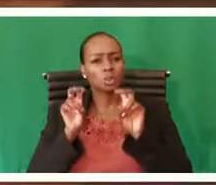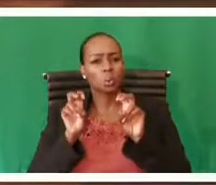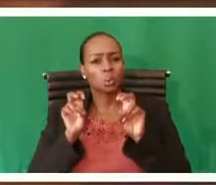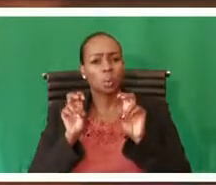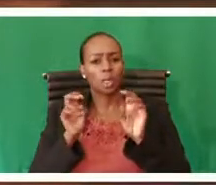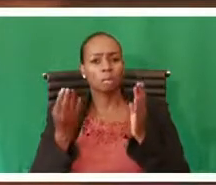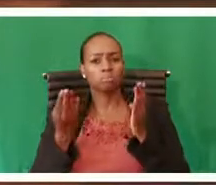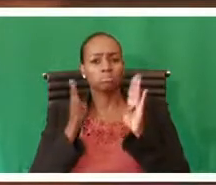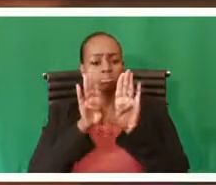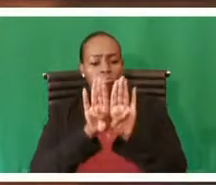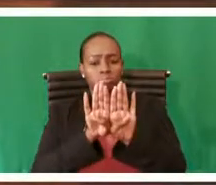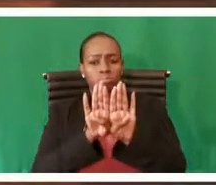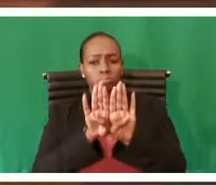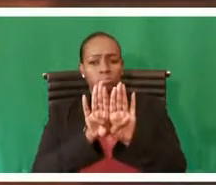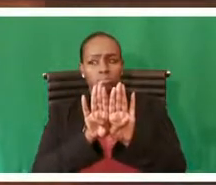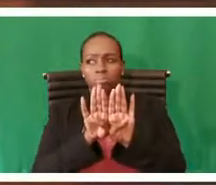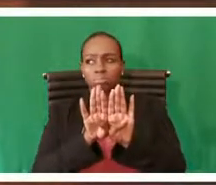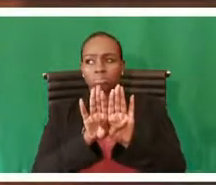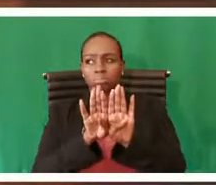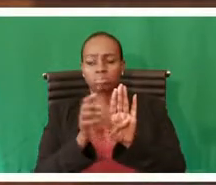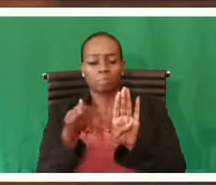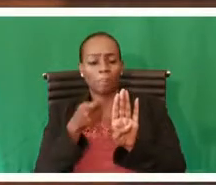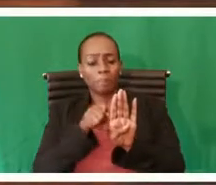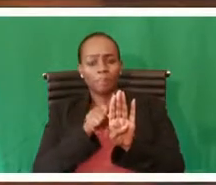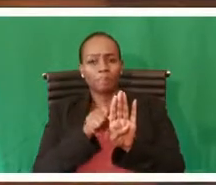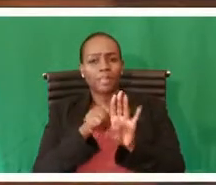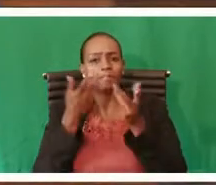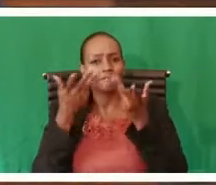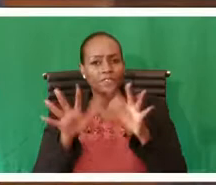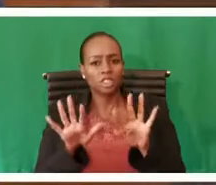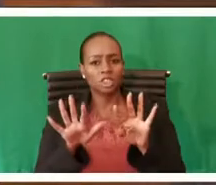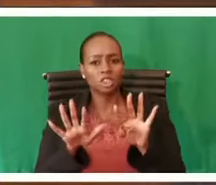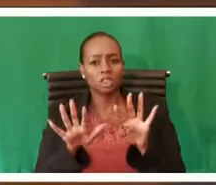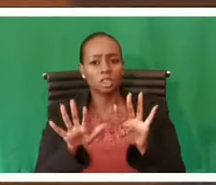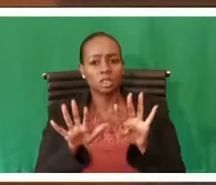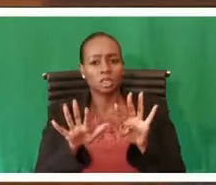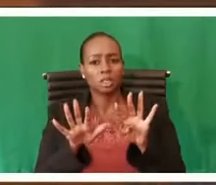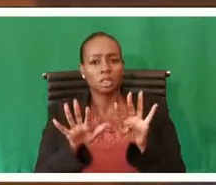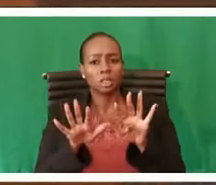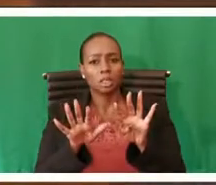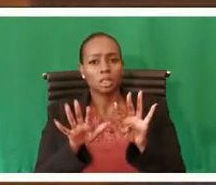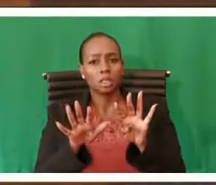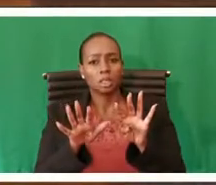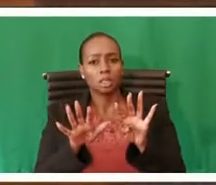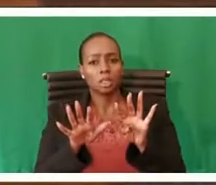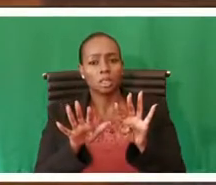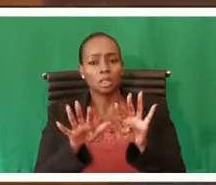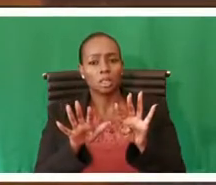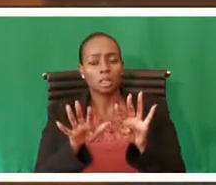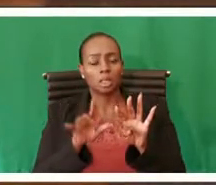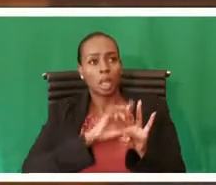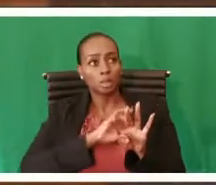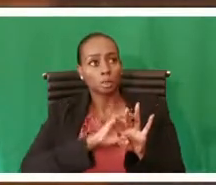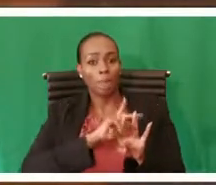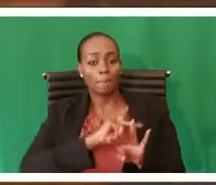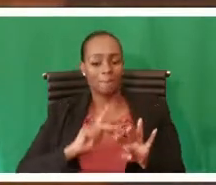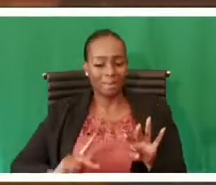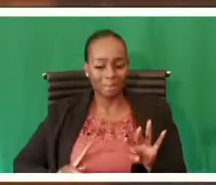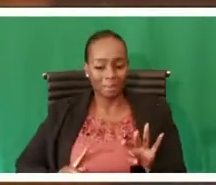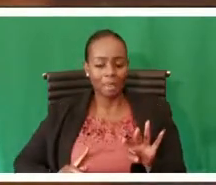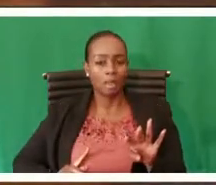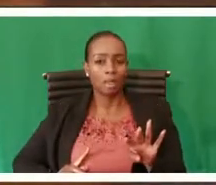hard lockdown on projects, this has had an effect. That's why I think the Premier has called on all of us